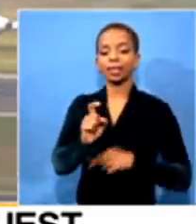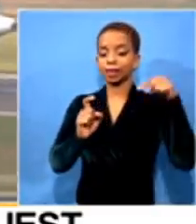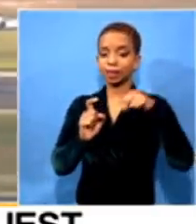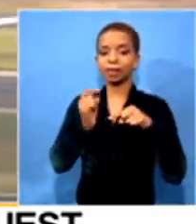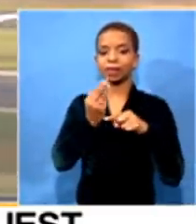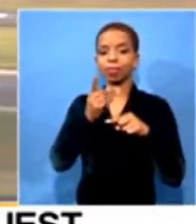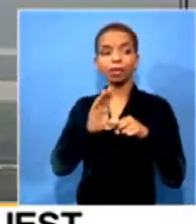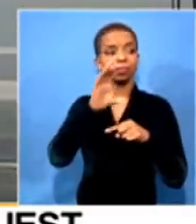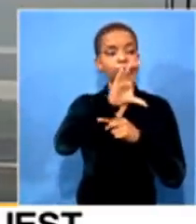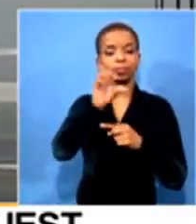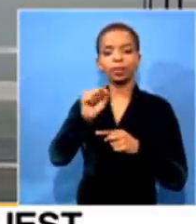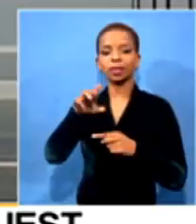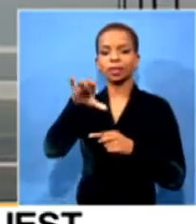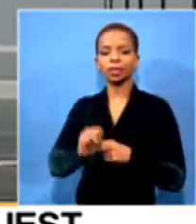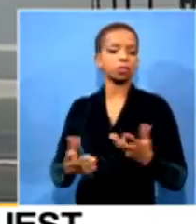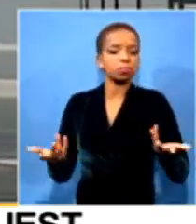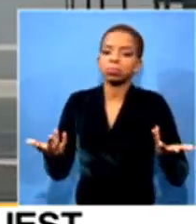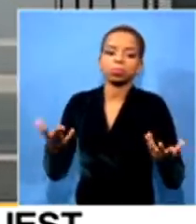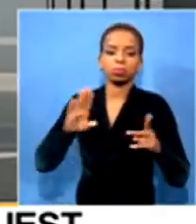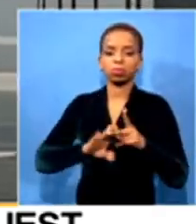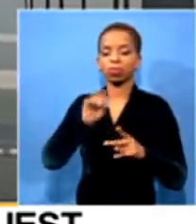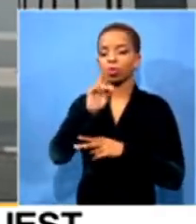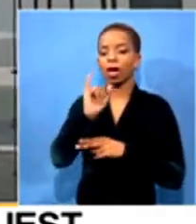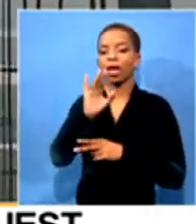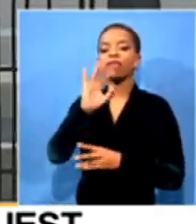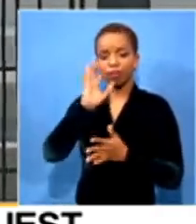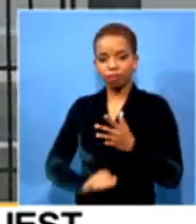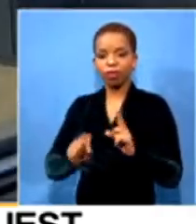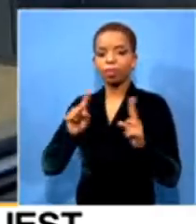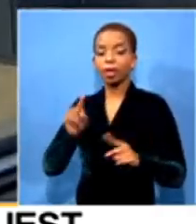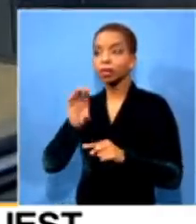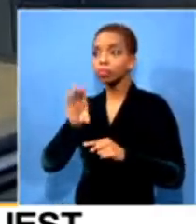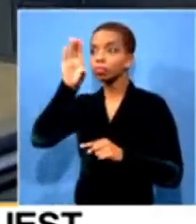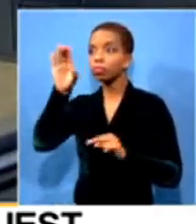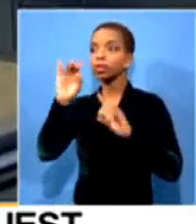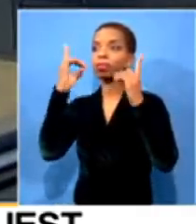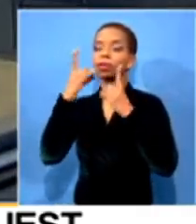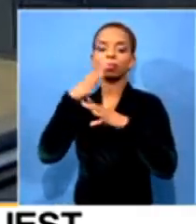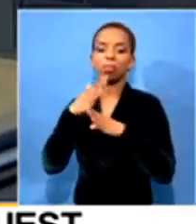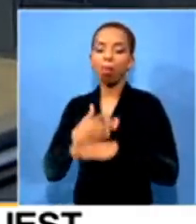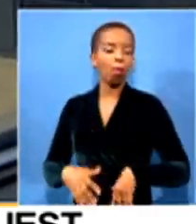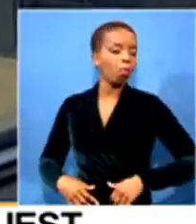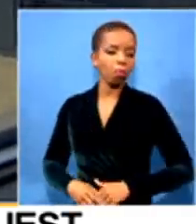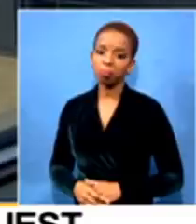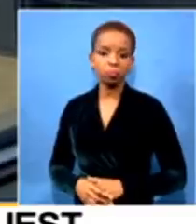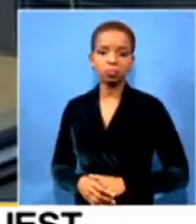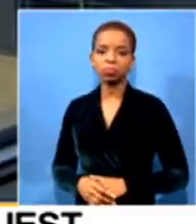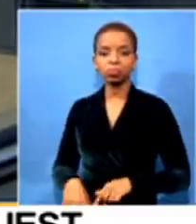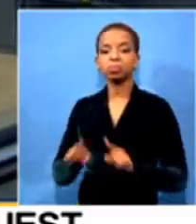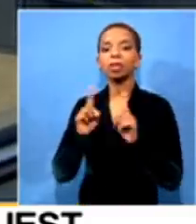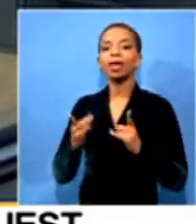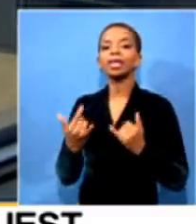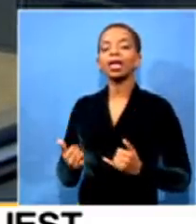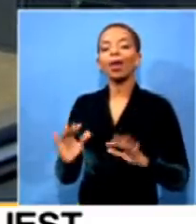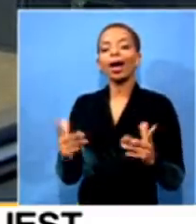Service or the UIF. What should we make of how these entities have been handled to date and